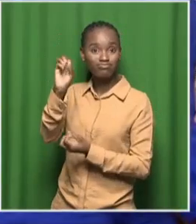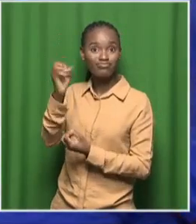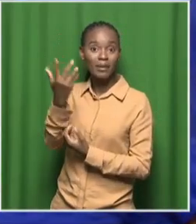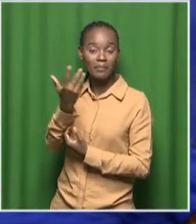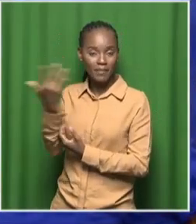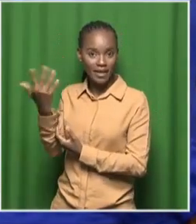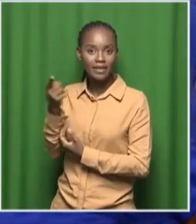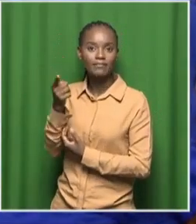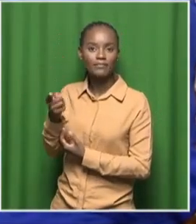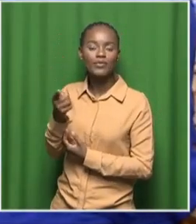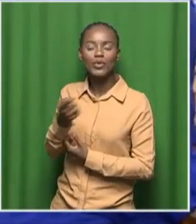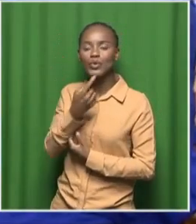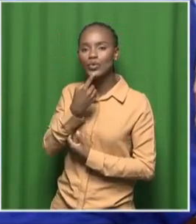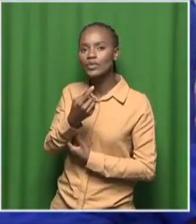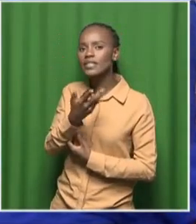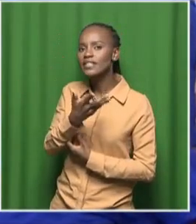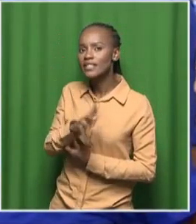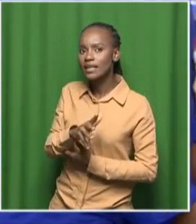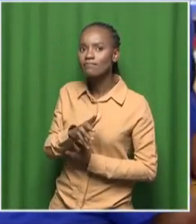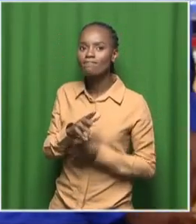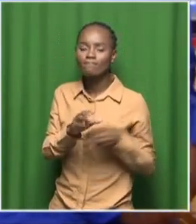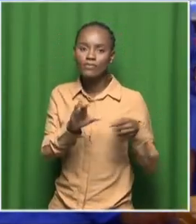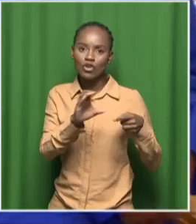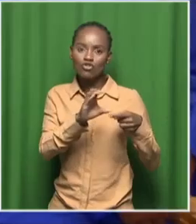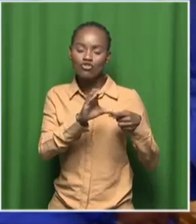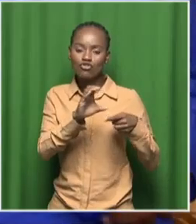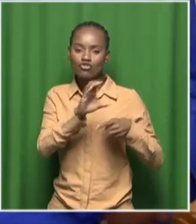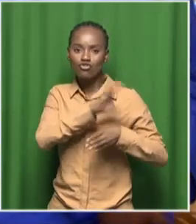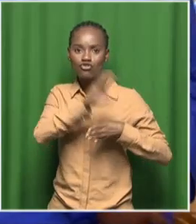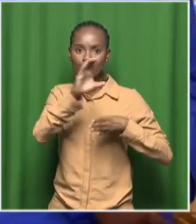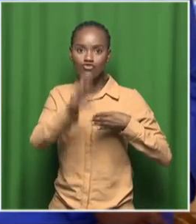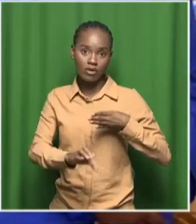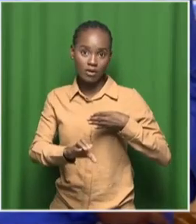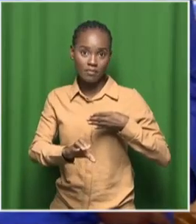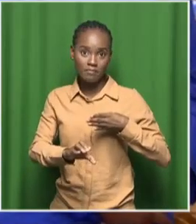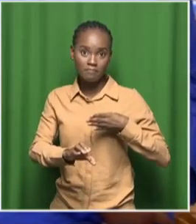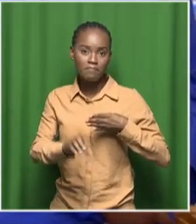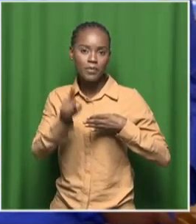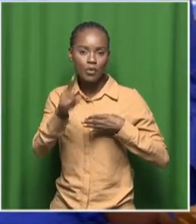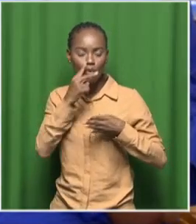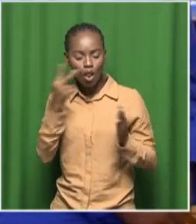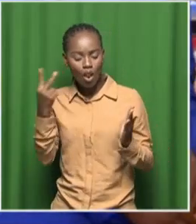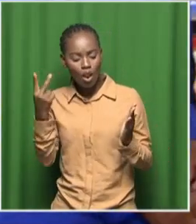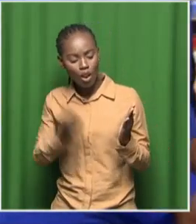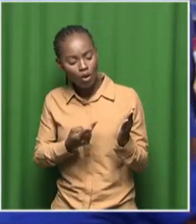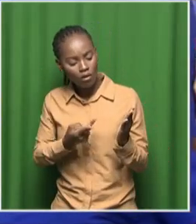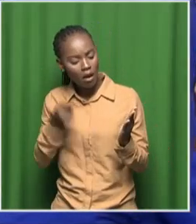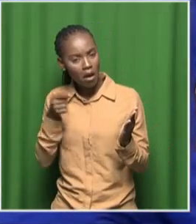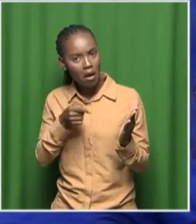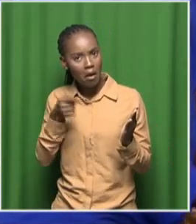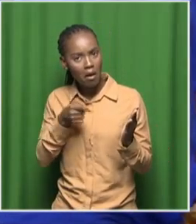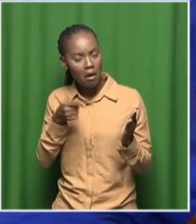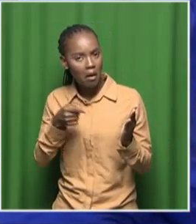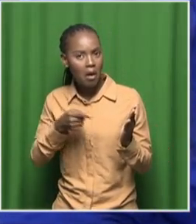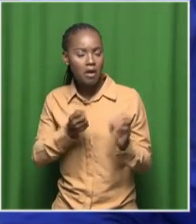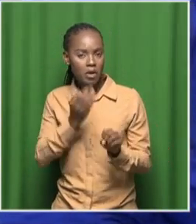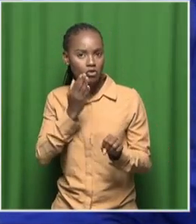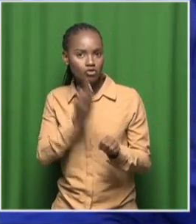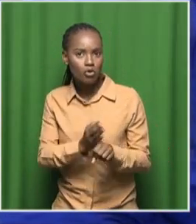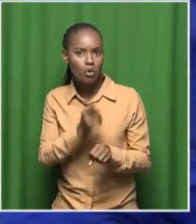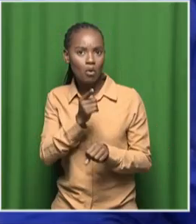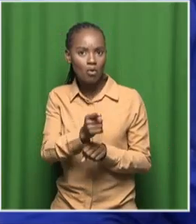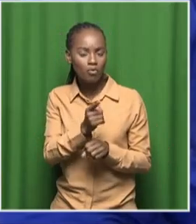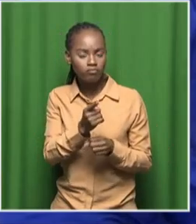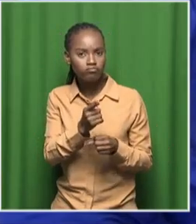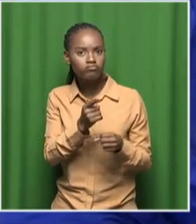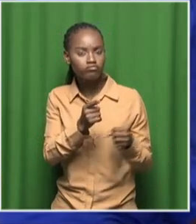quite vigorously was the curriculum, looking at the curriculum and making sure that there was more input from industry, so